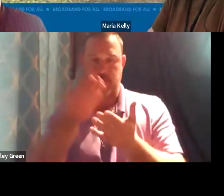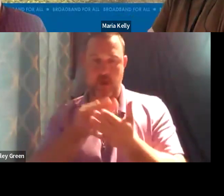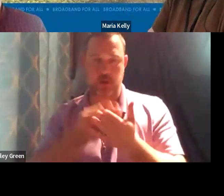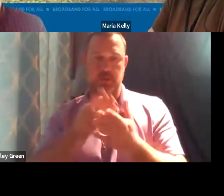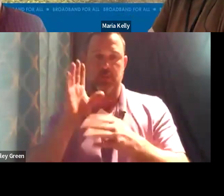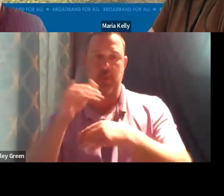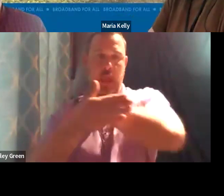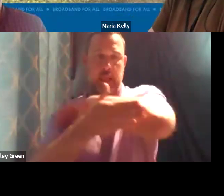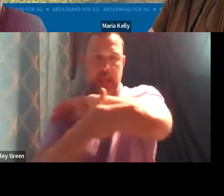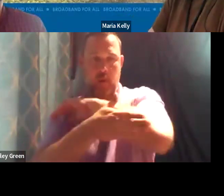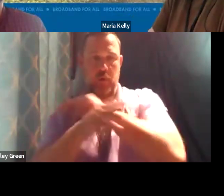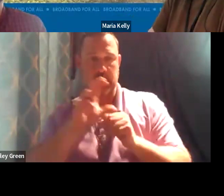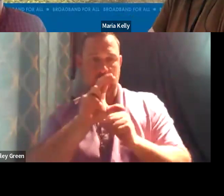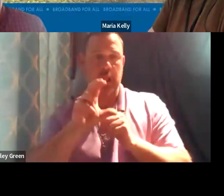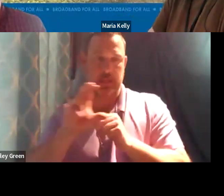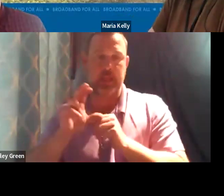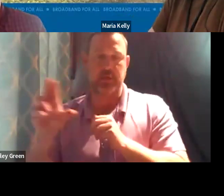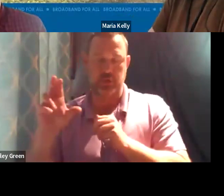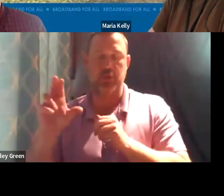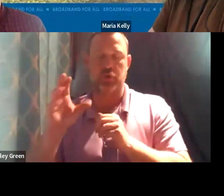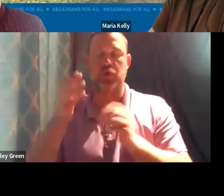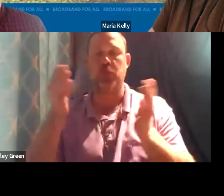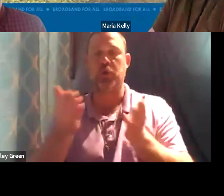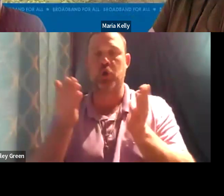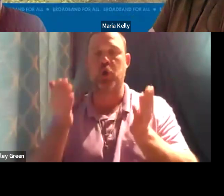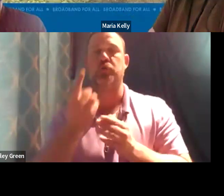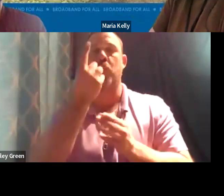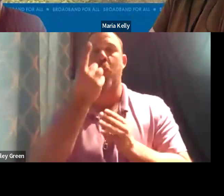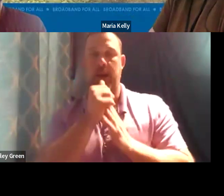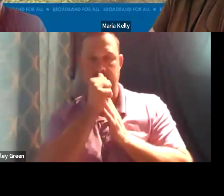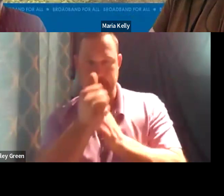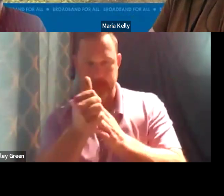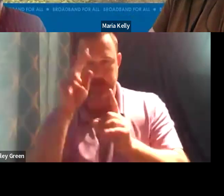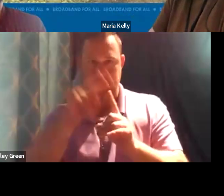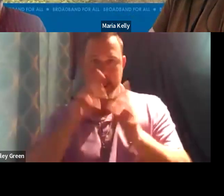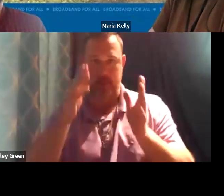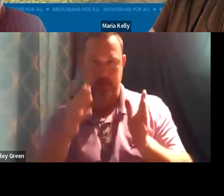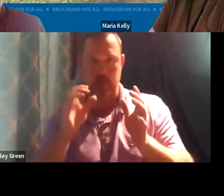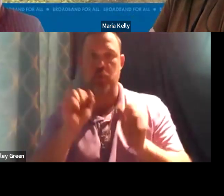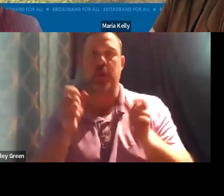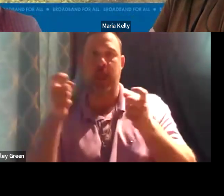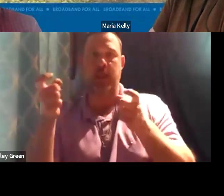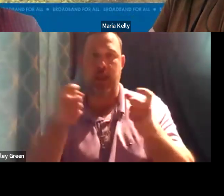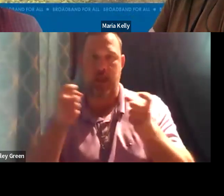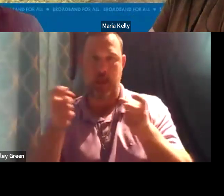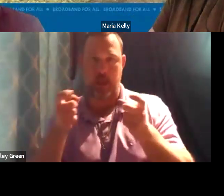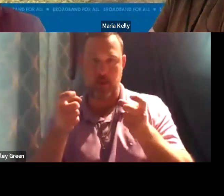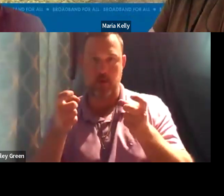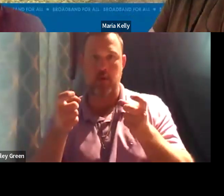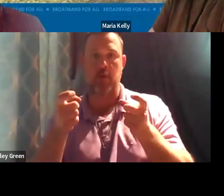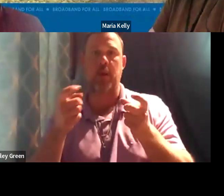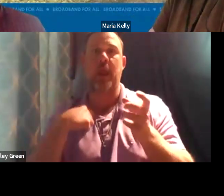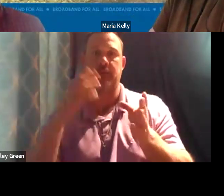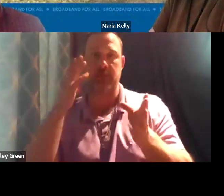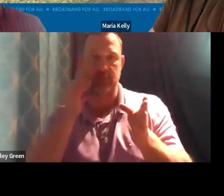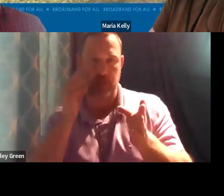county allocation region, and encourage one lead applicant that could handle and has